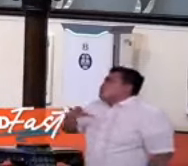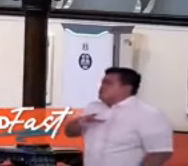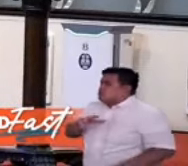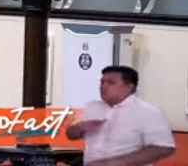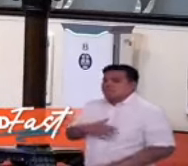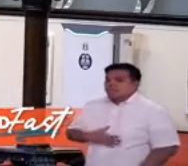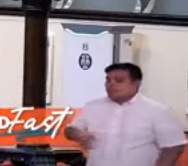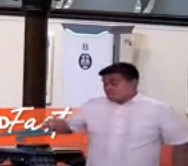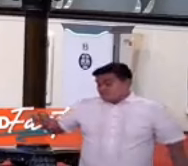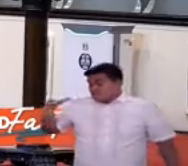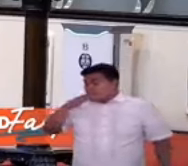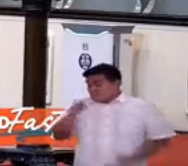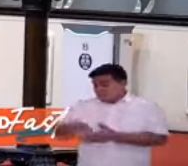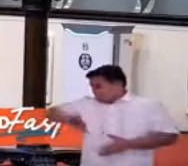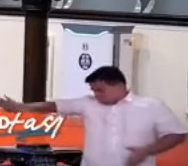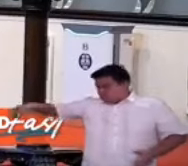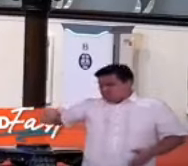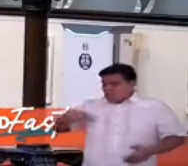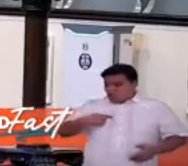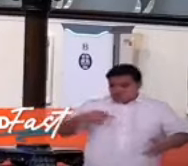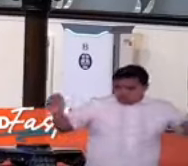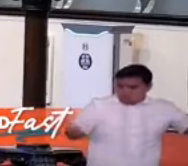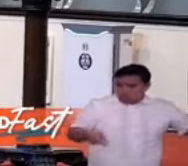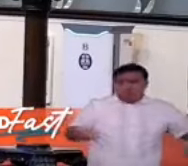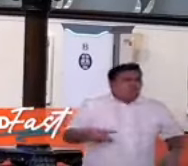Tuwa ka, tuwa na dito. You're already doing this.